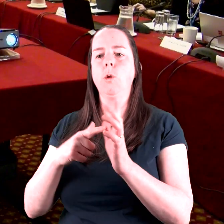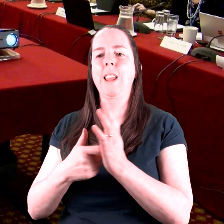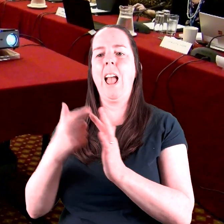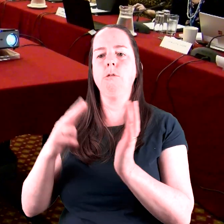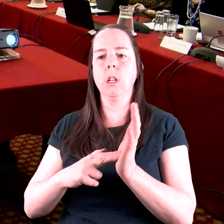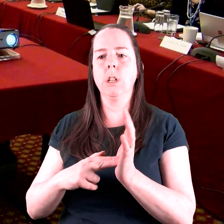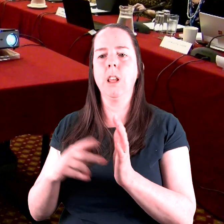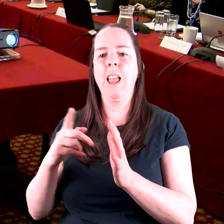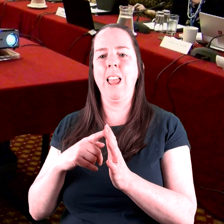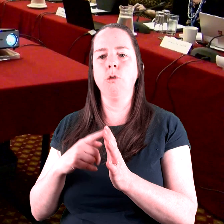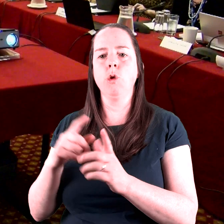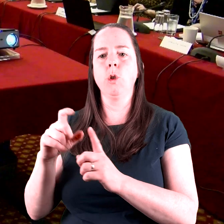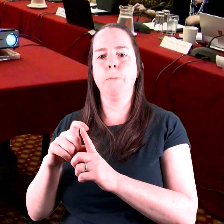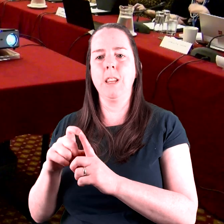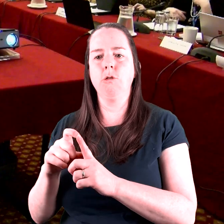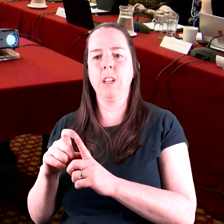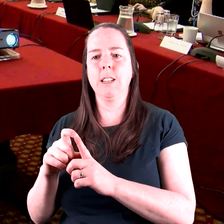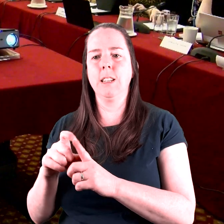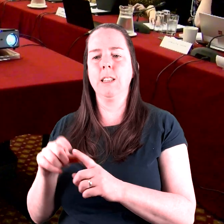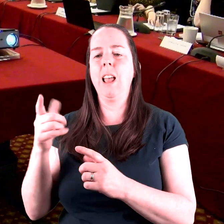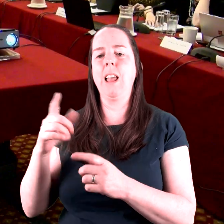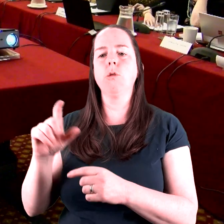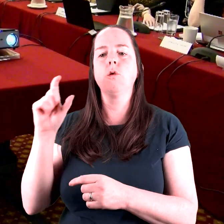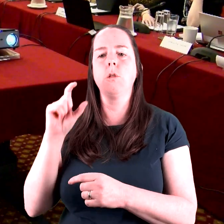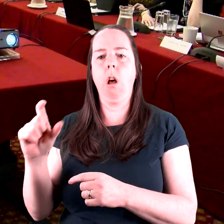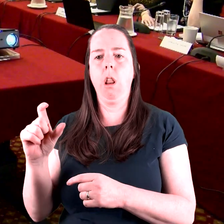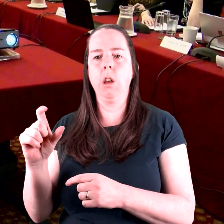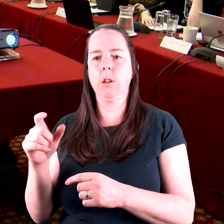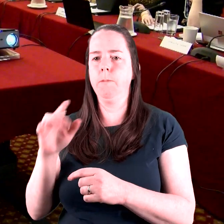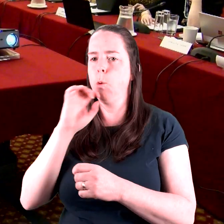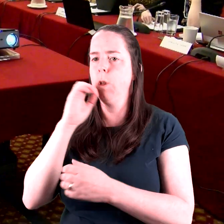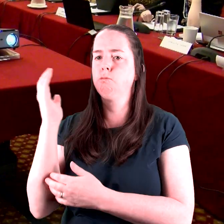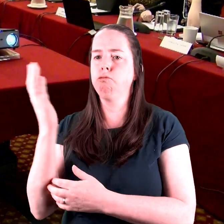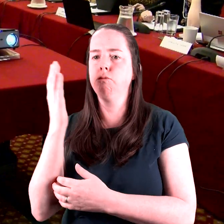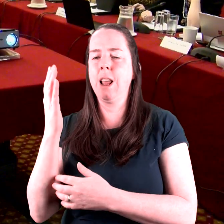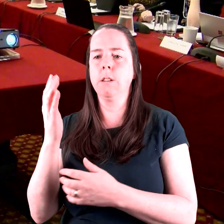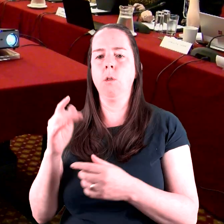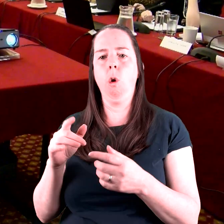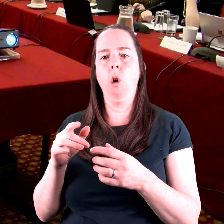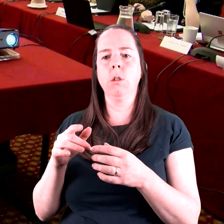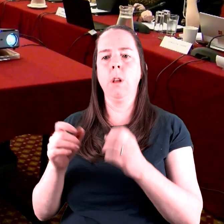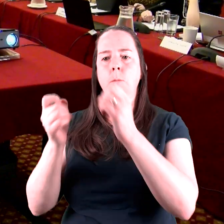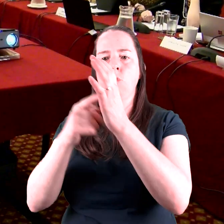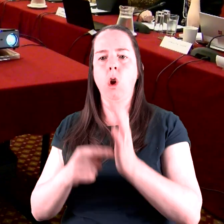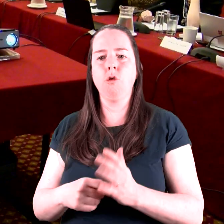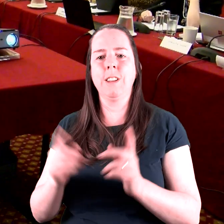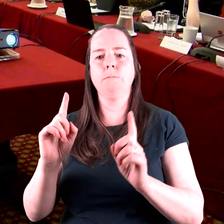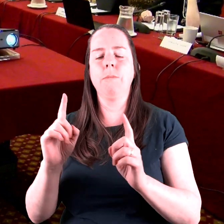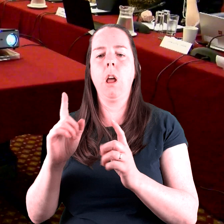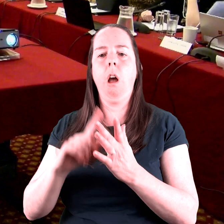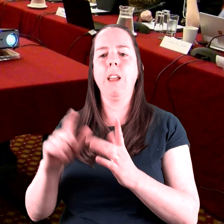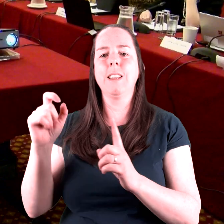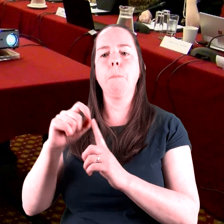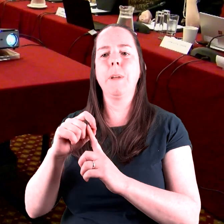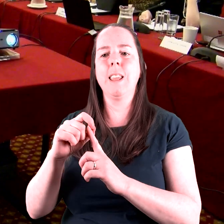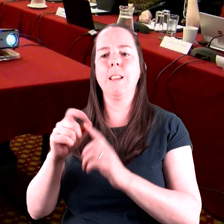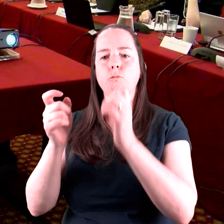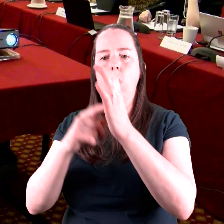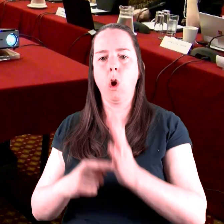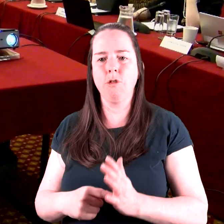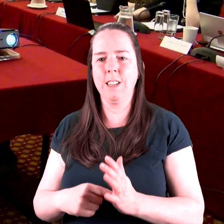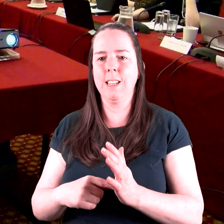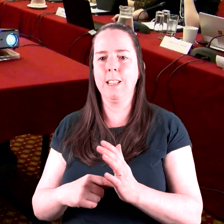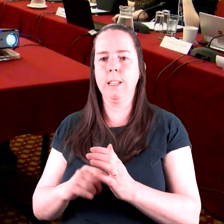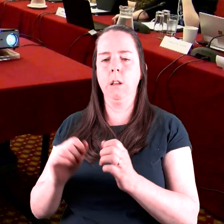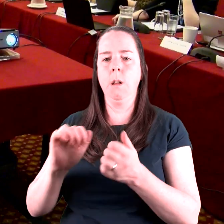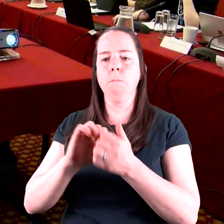I'm now going to hand over to Karen, Andrew, Dimitriadis and Charlotte, who are going to present on shaping our integrated care